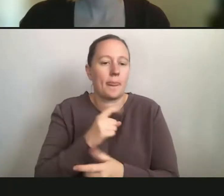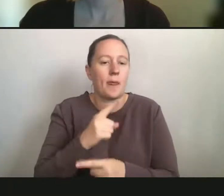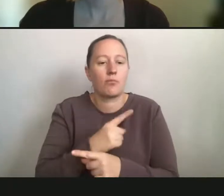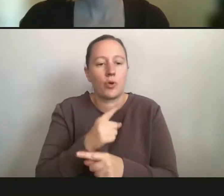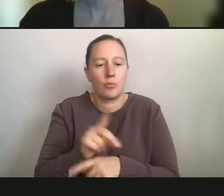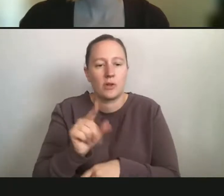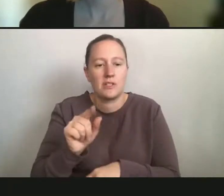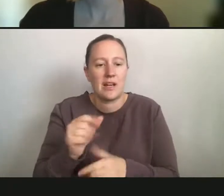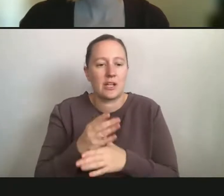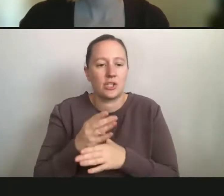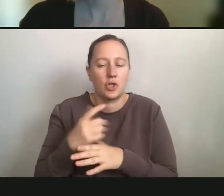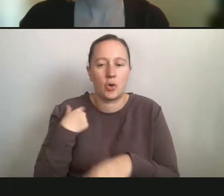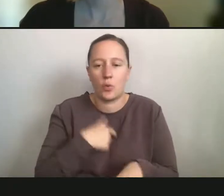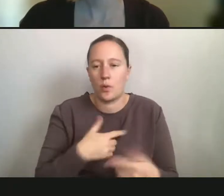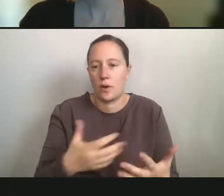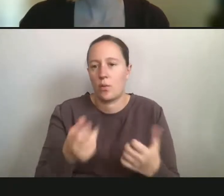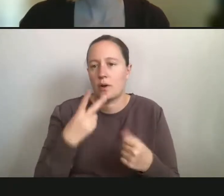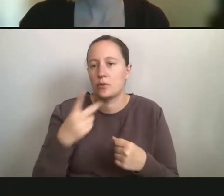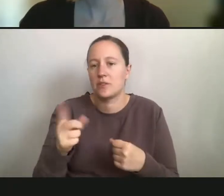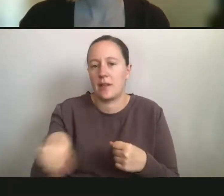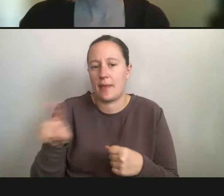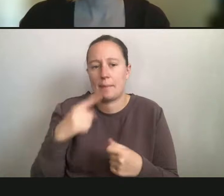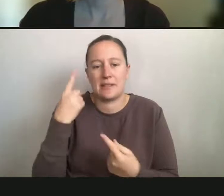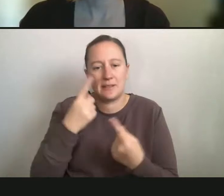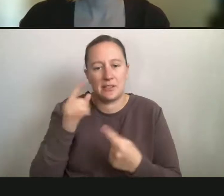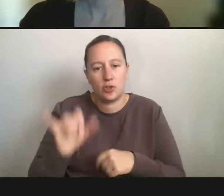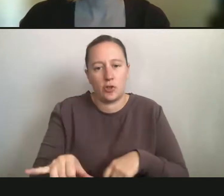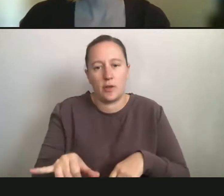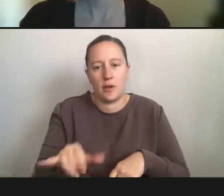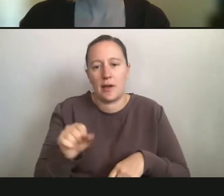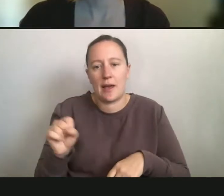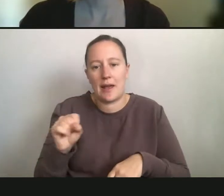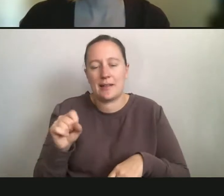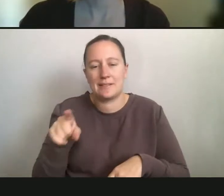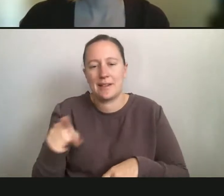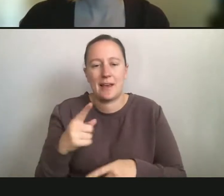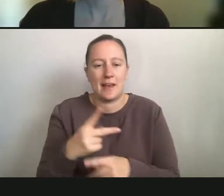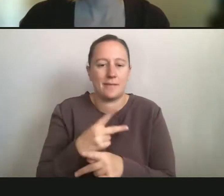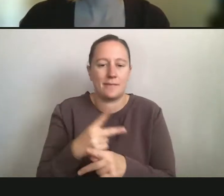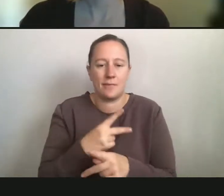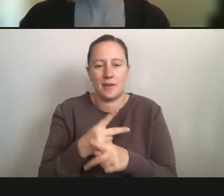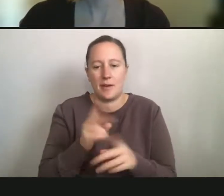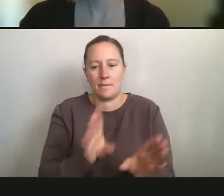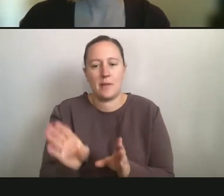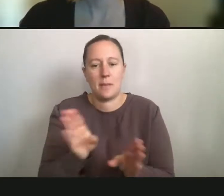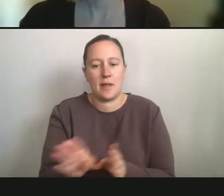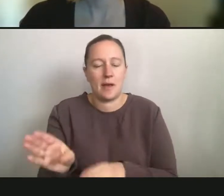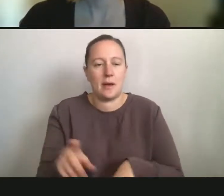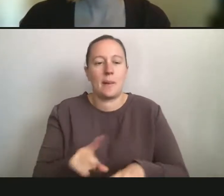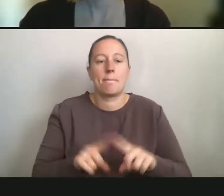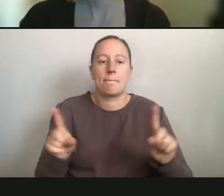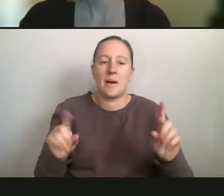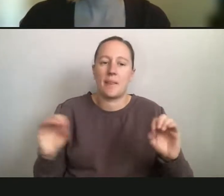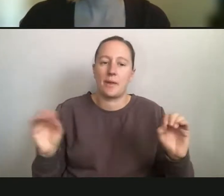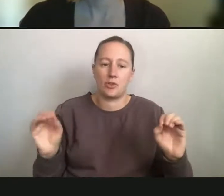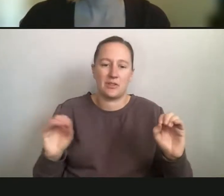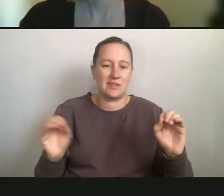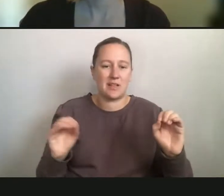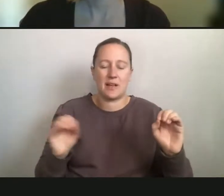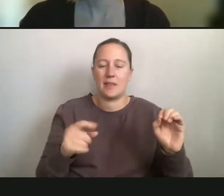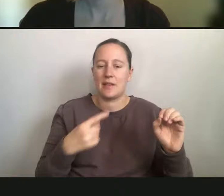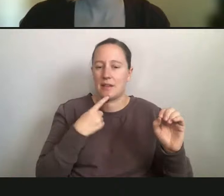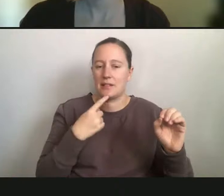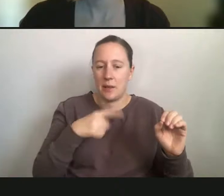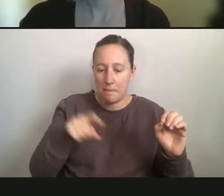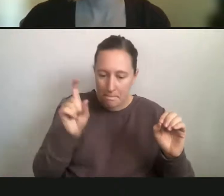think we would really want to see people considering those as they are sort of thinking out these plans. But there is nothing in it that says